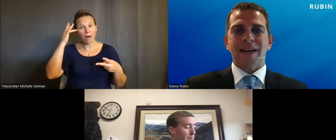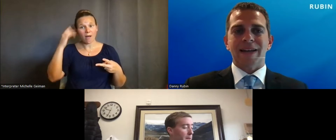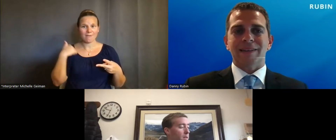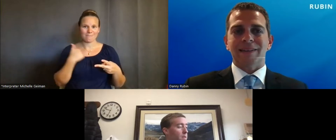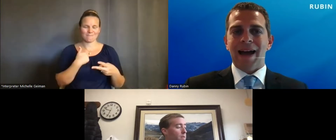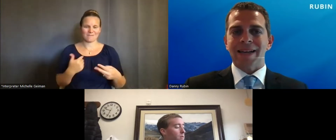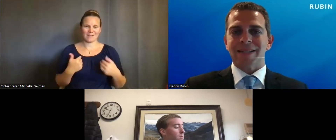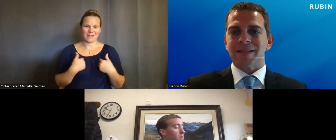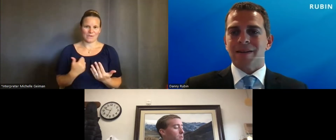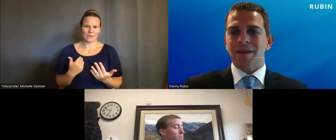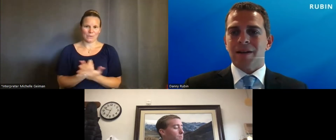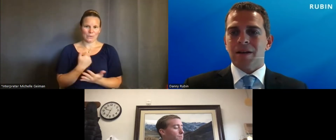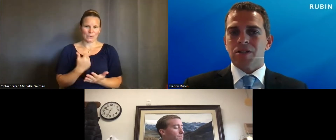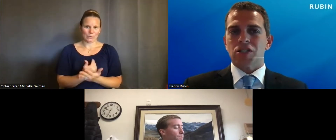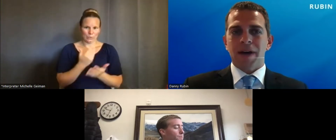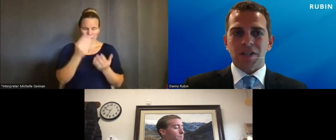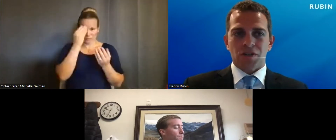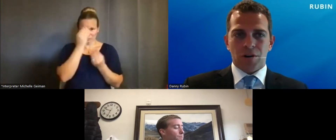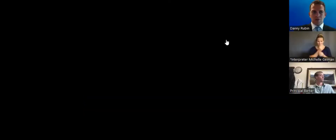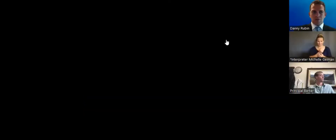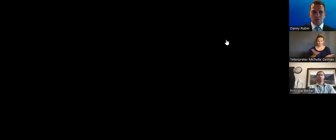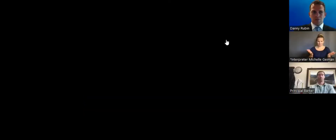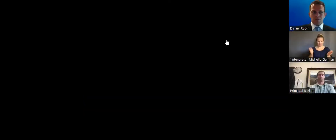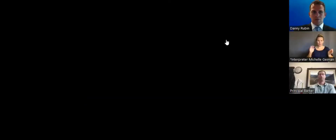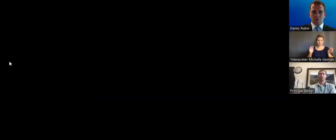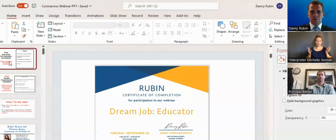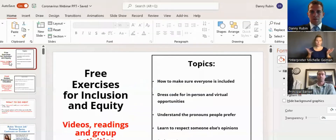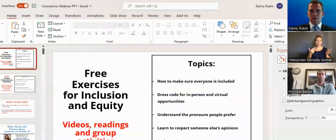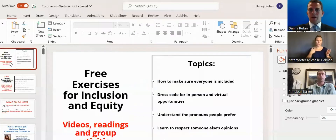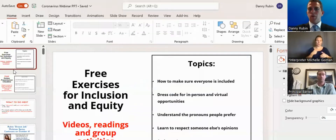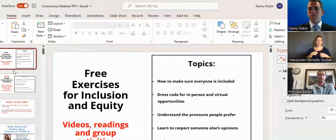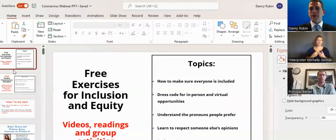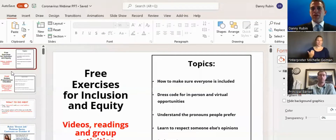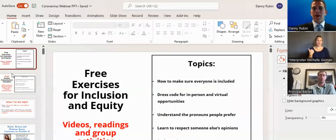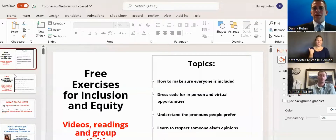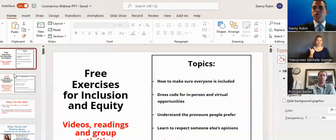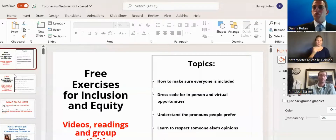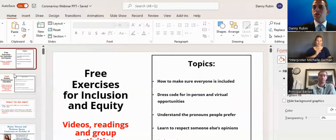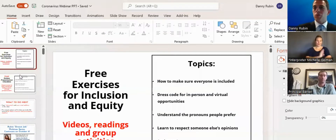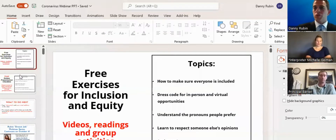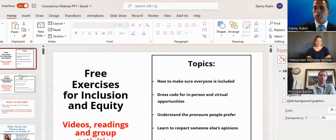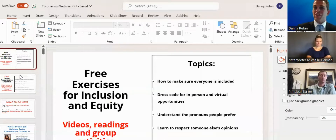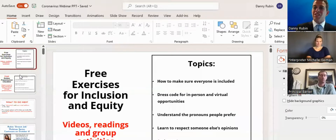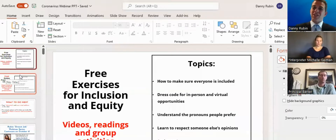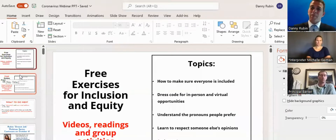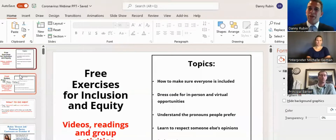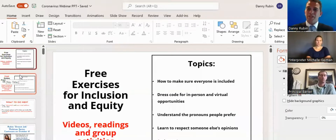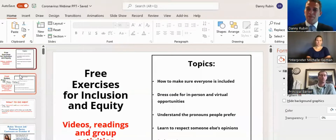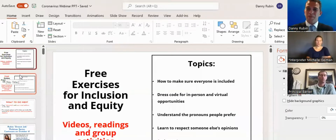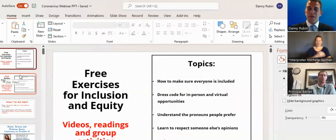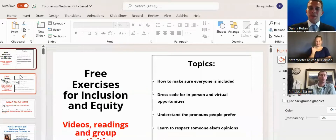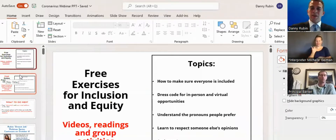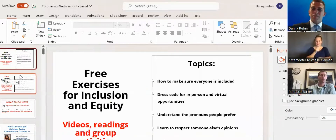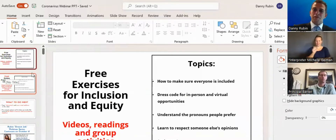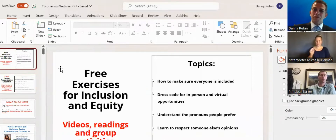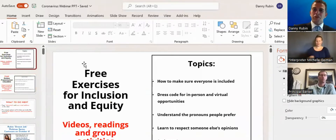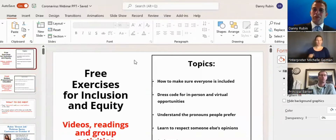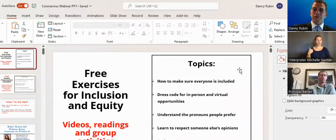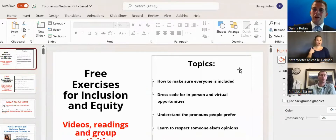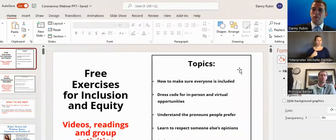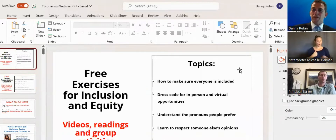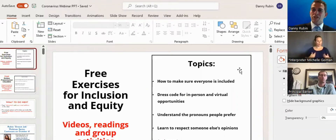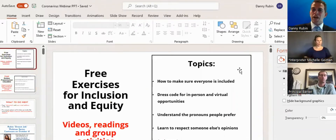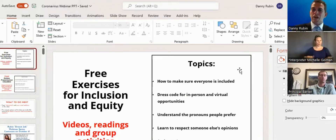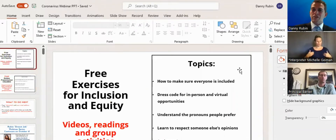were providing last semester. Okay, we made a lot of new resources over the summer, did some